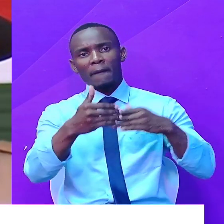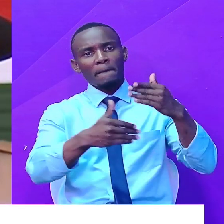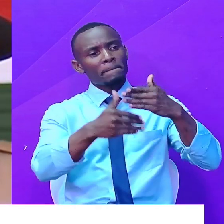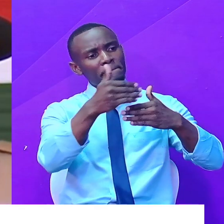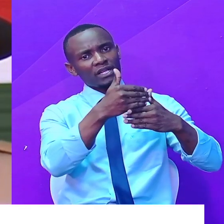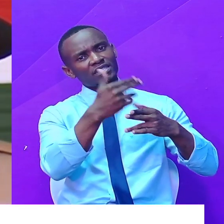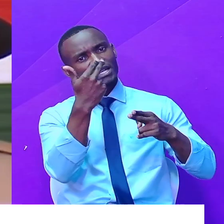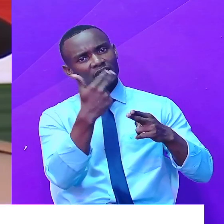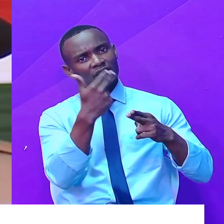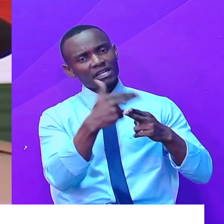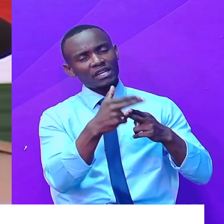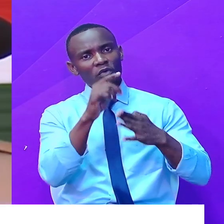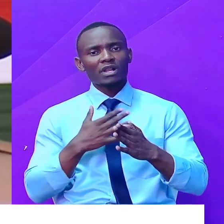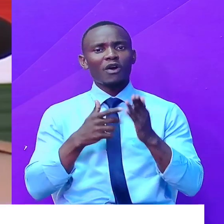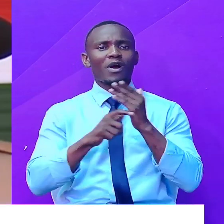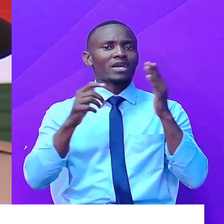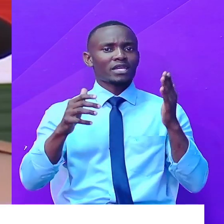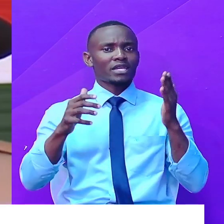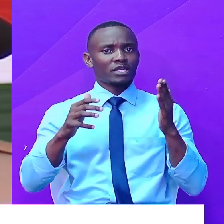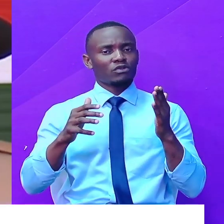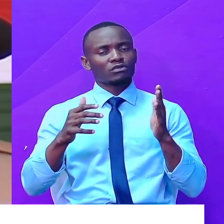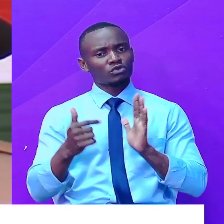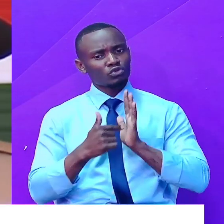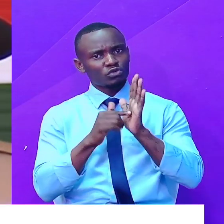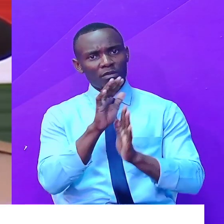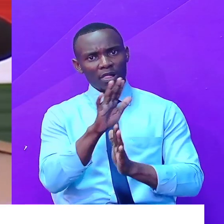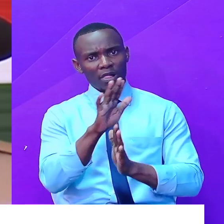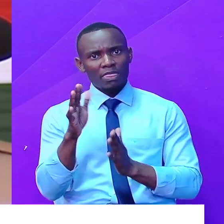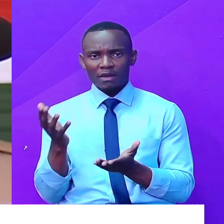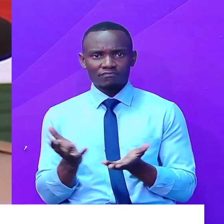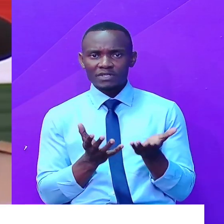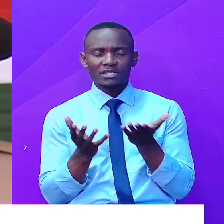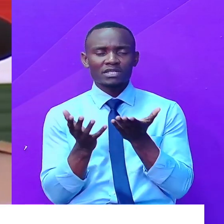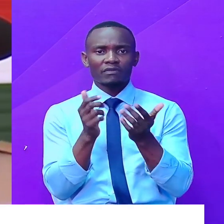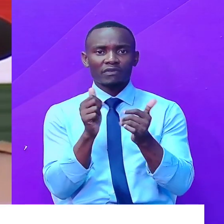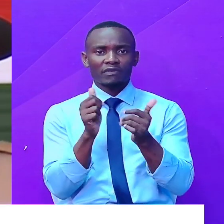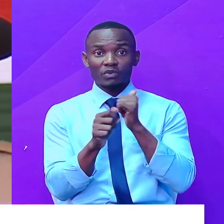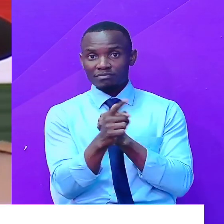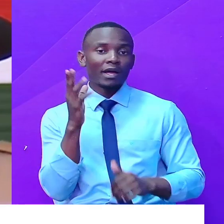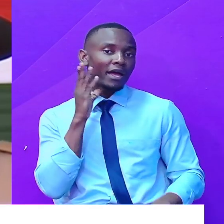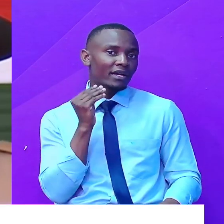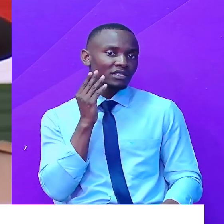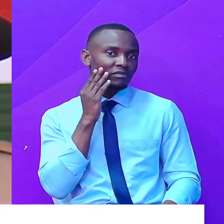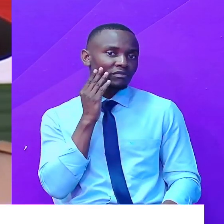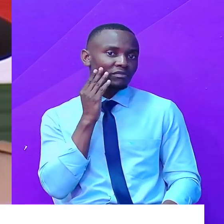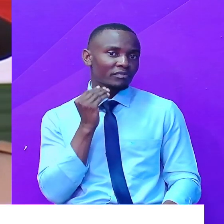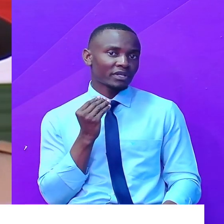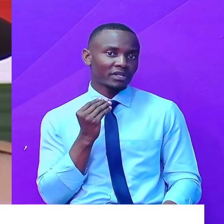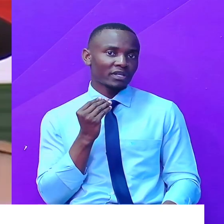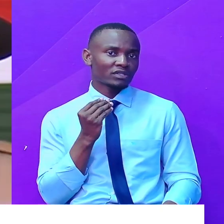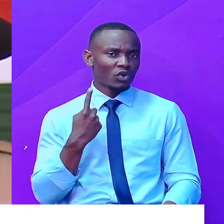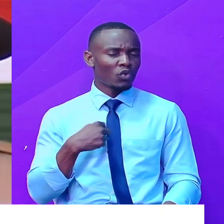heroes so that their sacrifice and faith of arms be etched into our daily